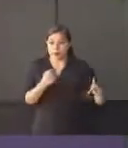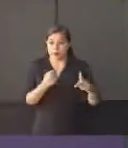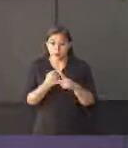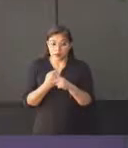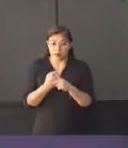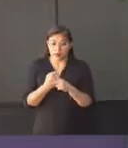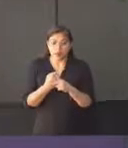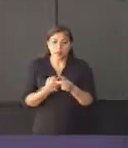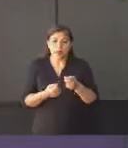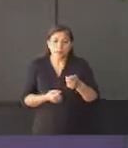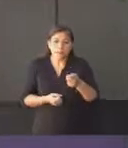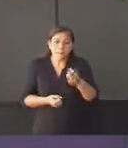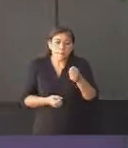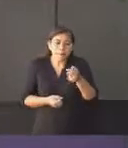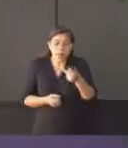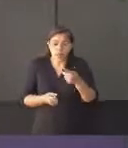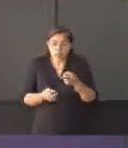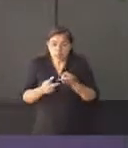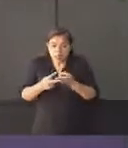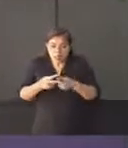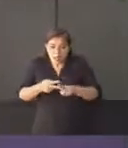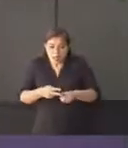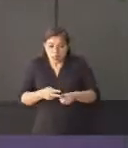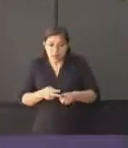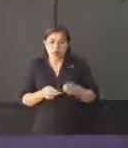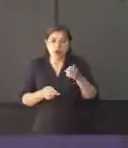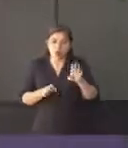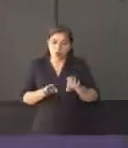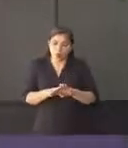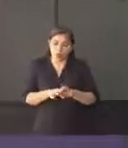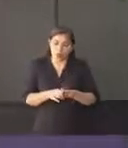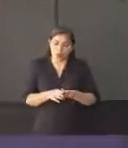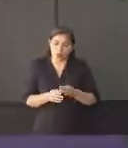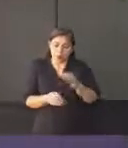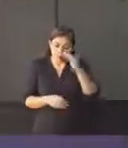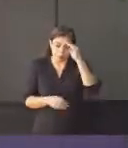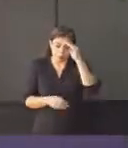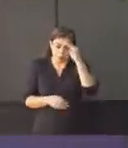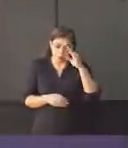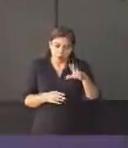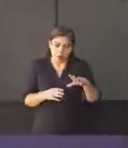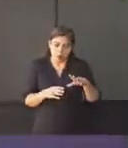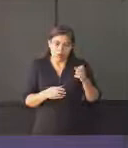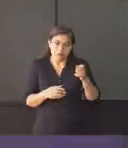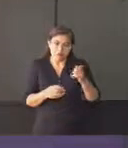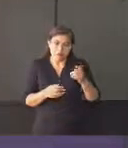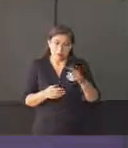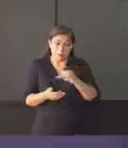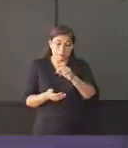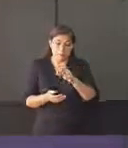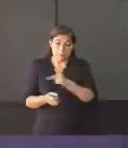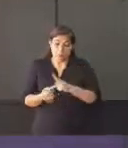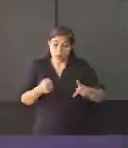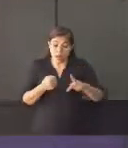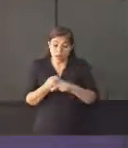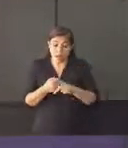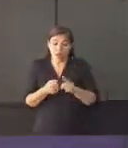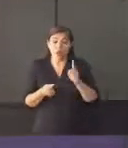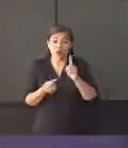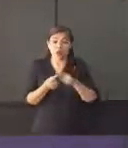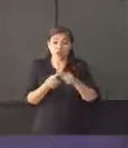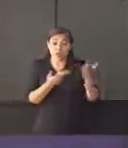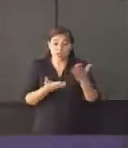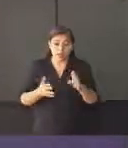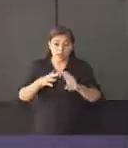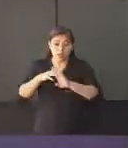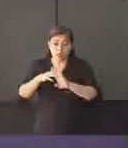Juárez. The country is just starting now to assume itself as a destination